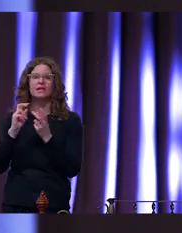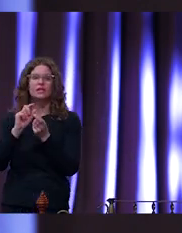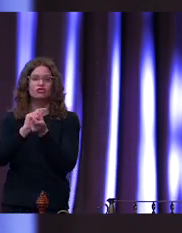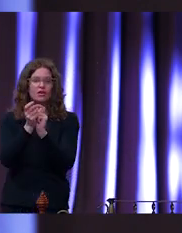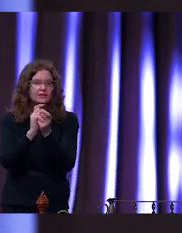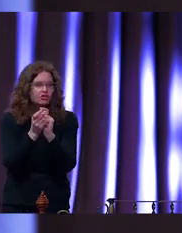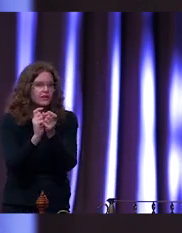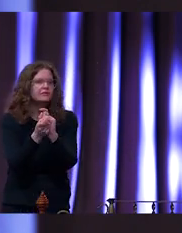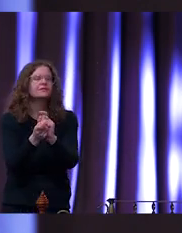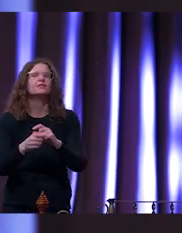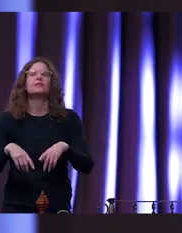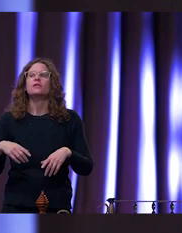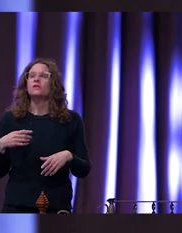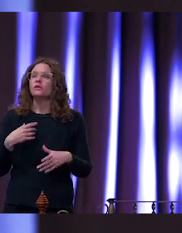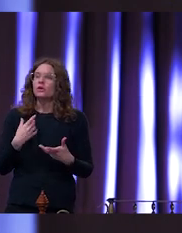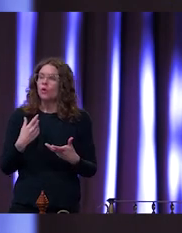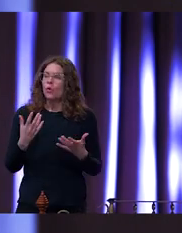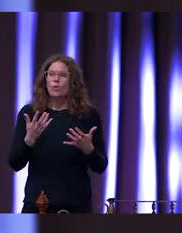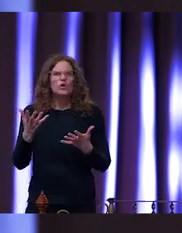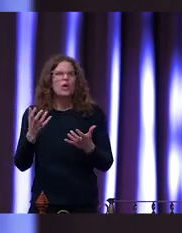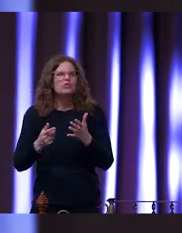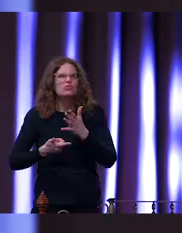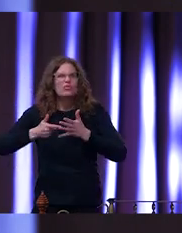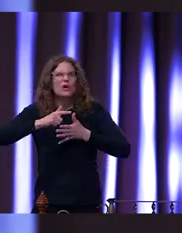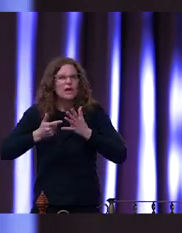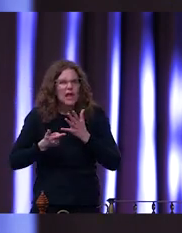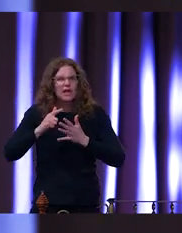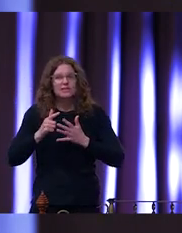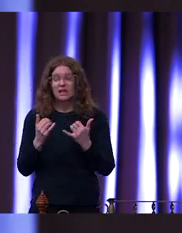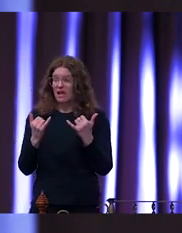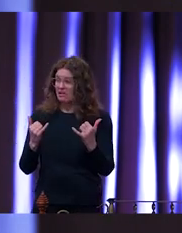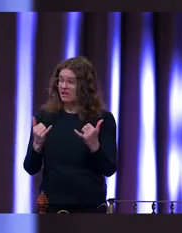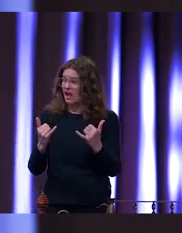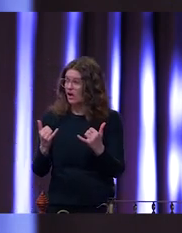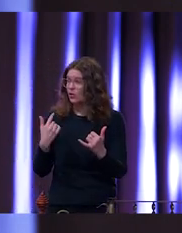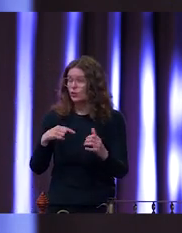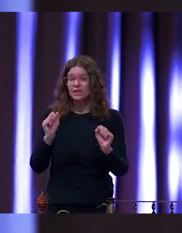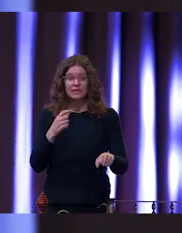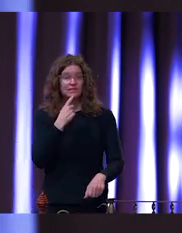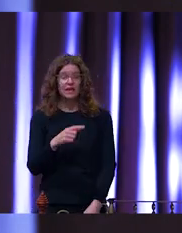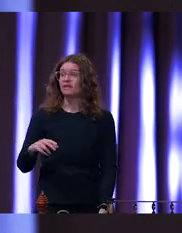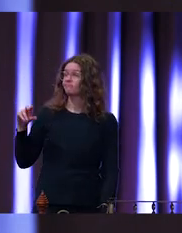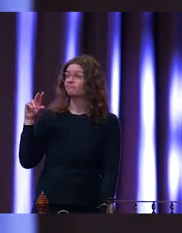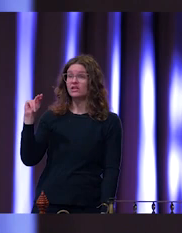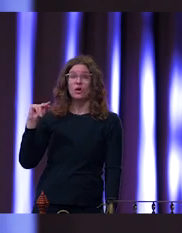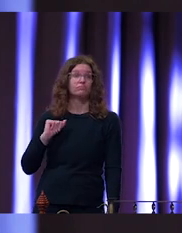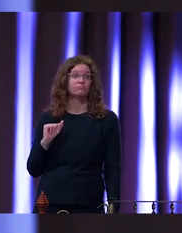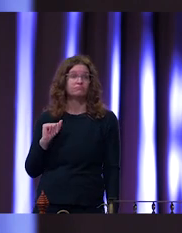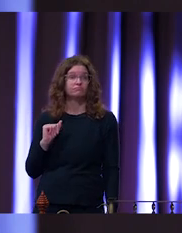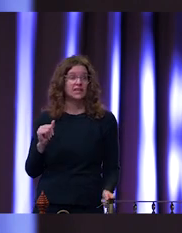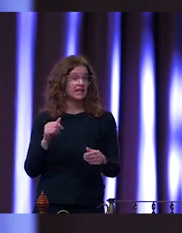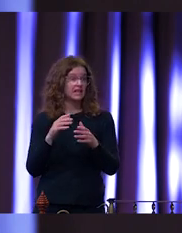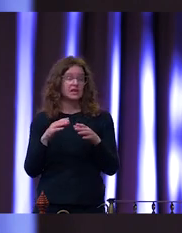Field specifically wants to prioritize. And we're at a place today where we just can flat out say and know and publicize in all of the ways, racial